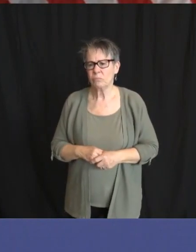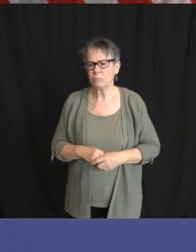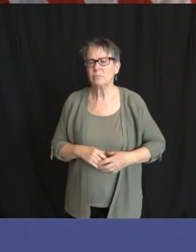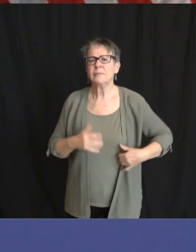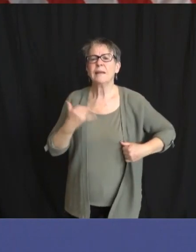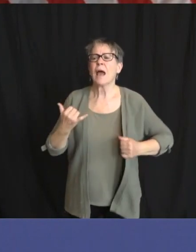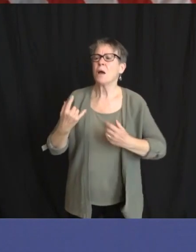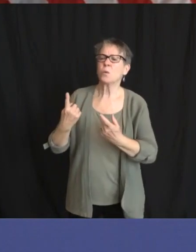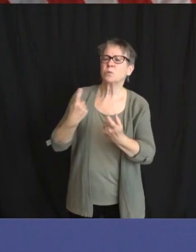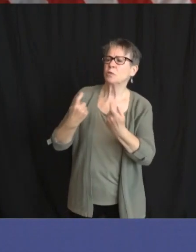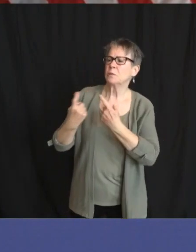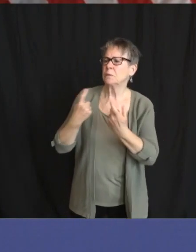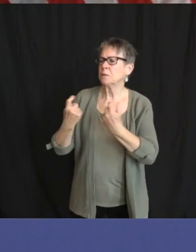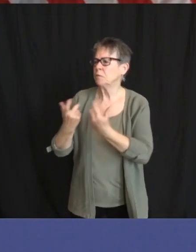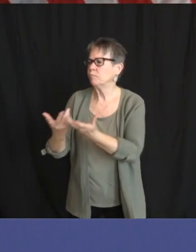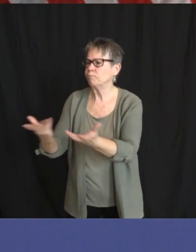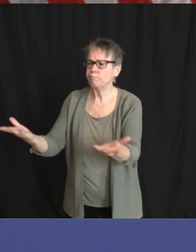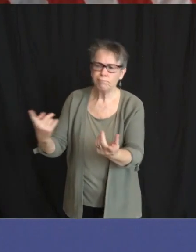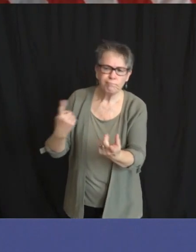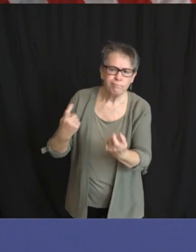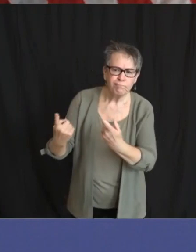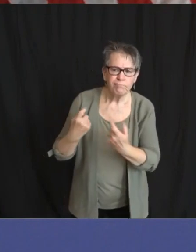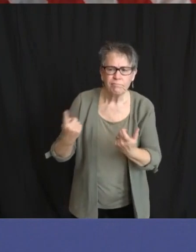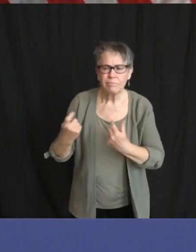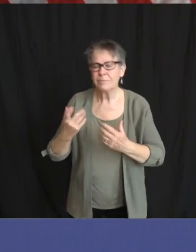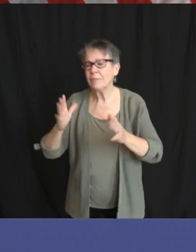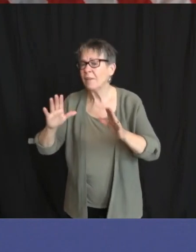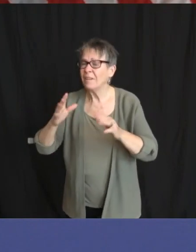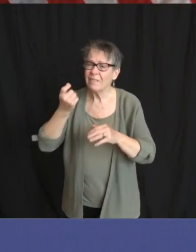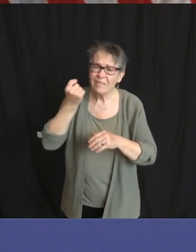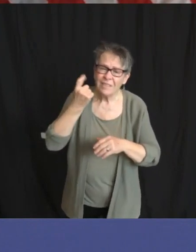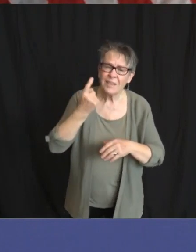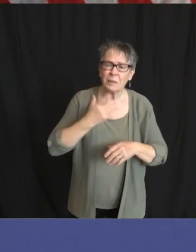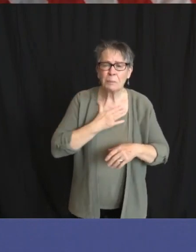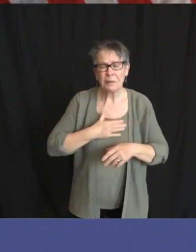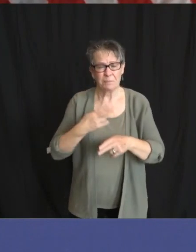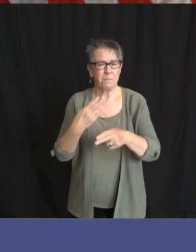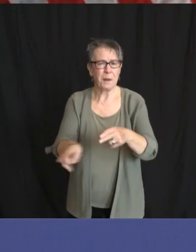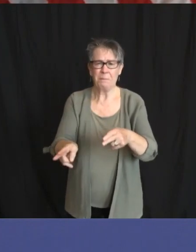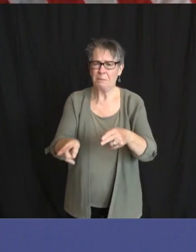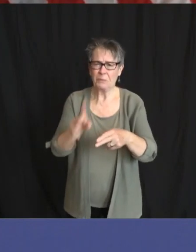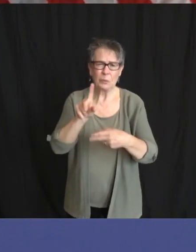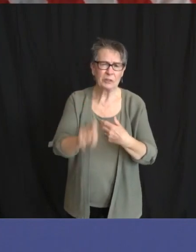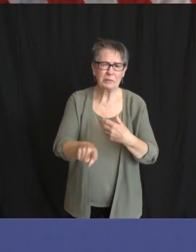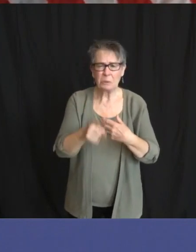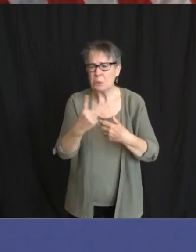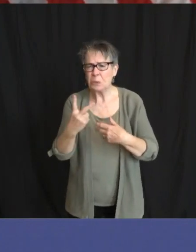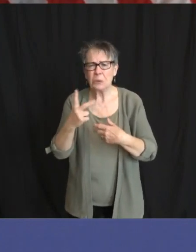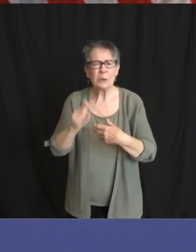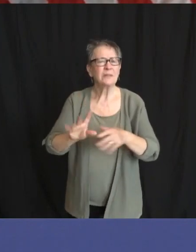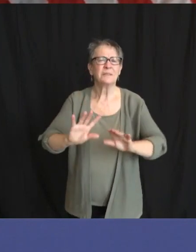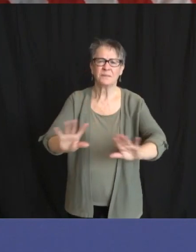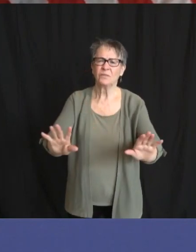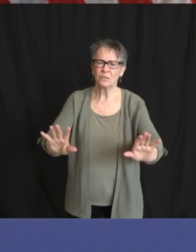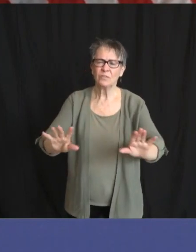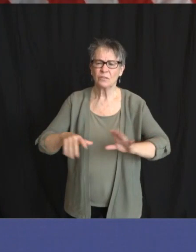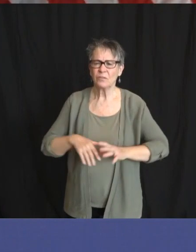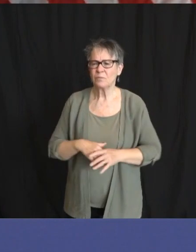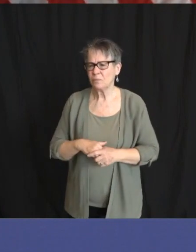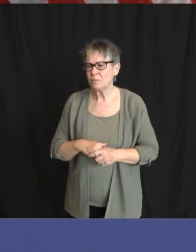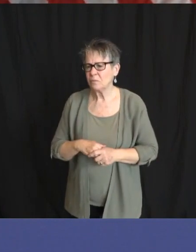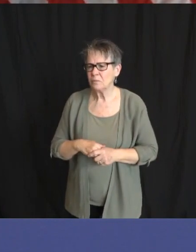We'll keep these, if you could, to a couple or three. Sure, just three, and a quick one right off the bat. Just with the parks opening up, is this any